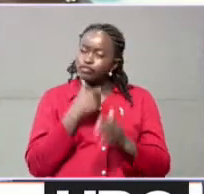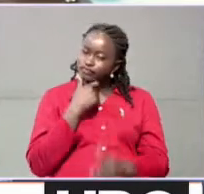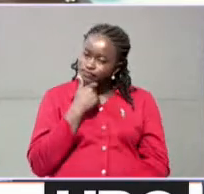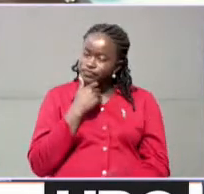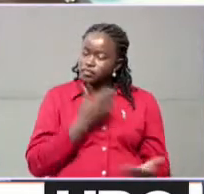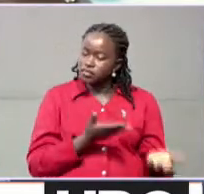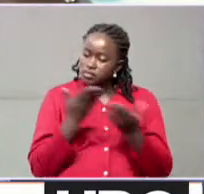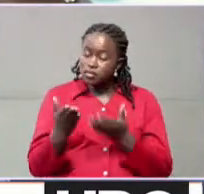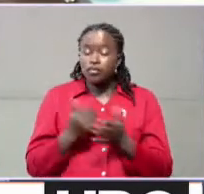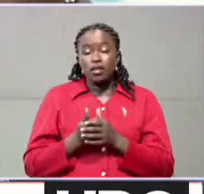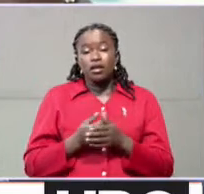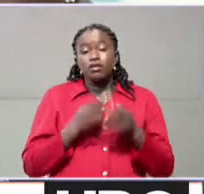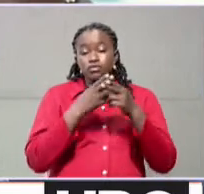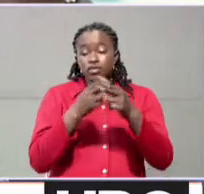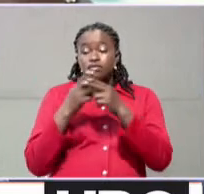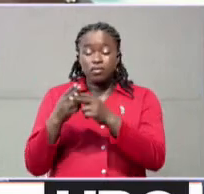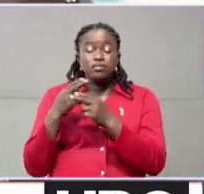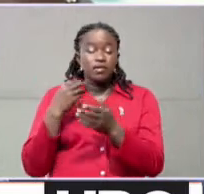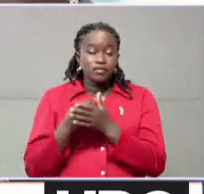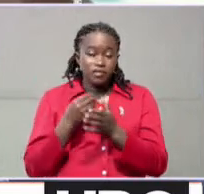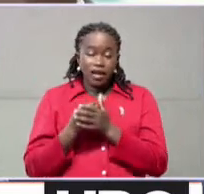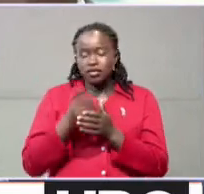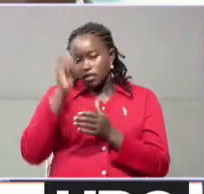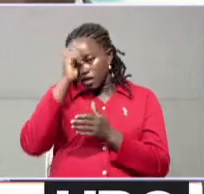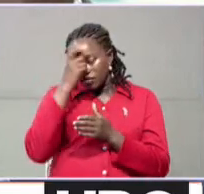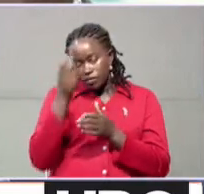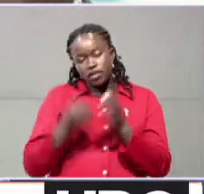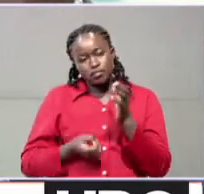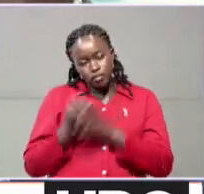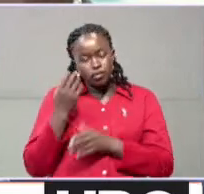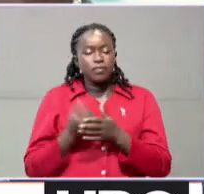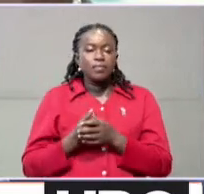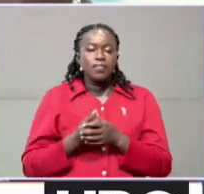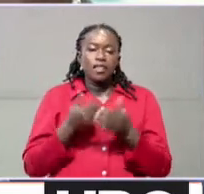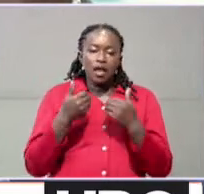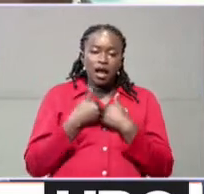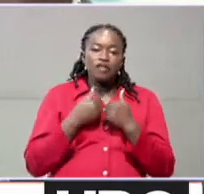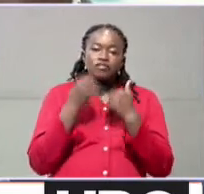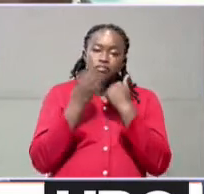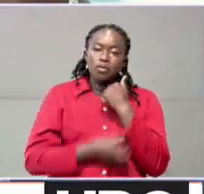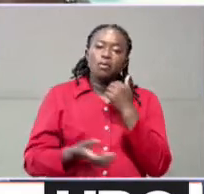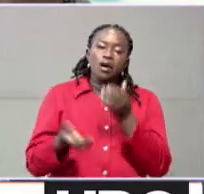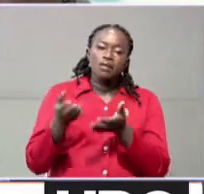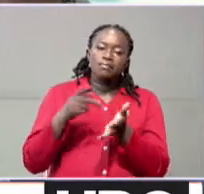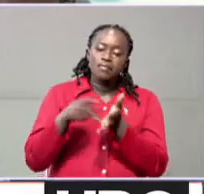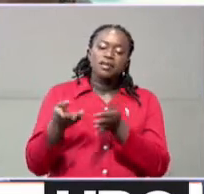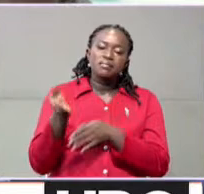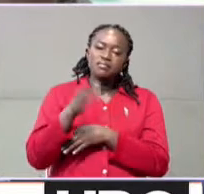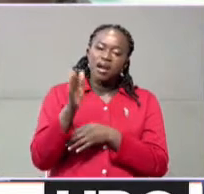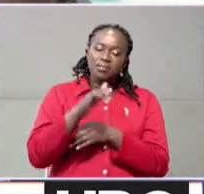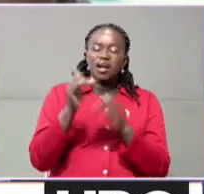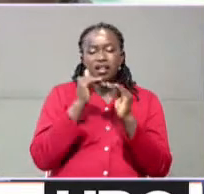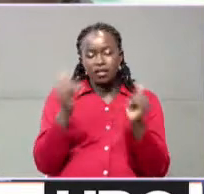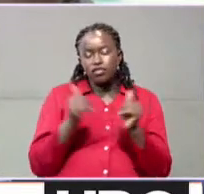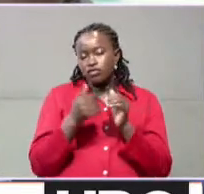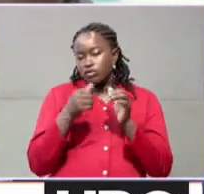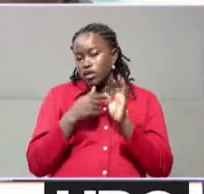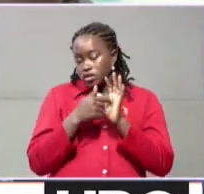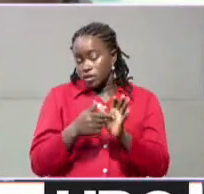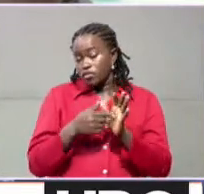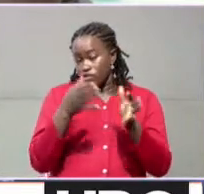that revolving funds set up by government have poor recovery rates for instance in financial